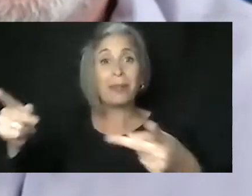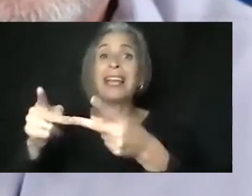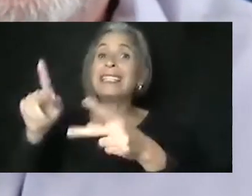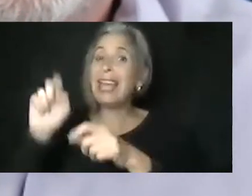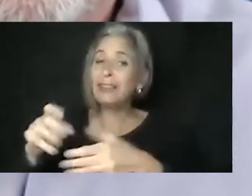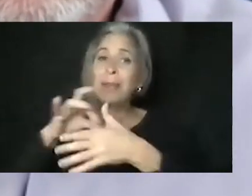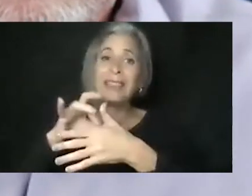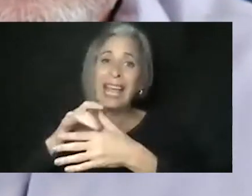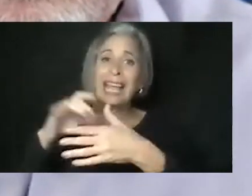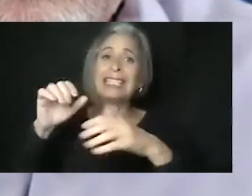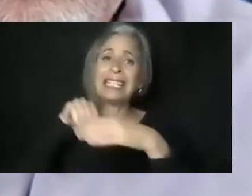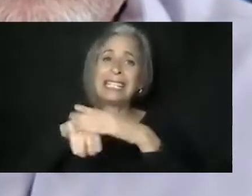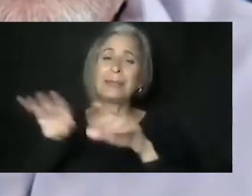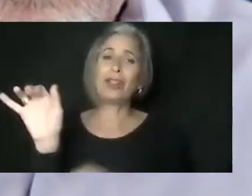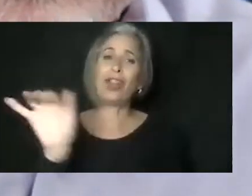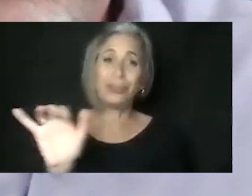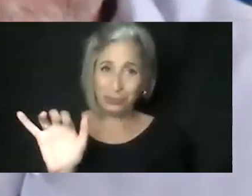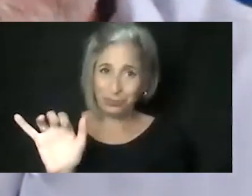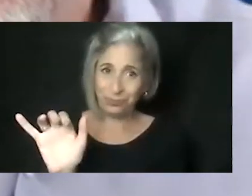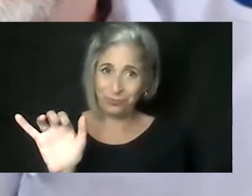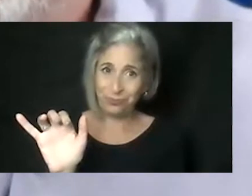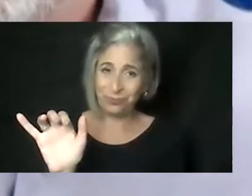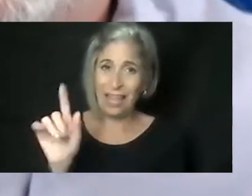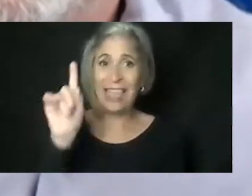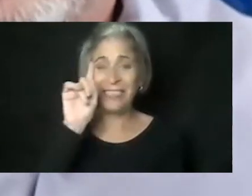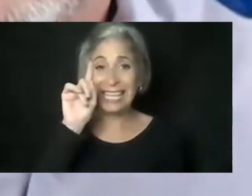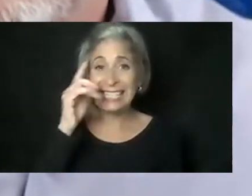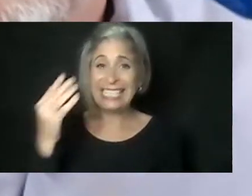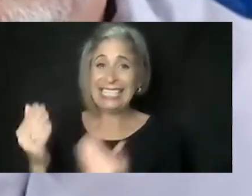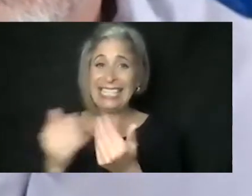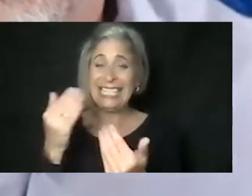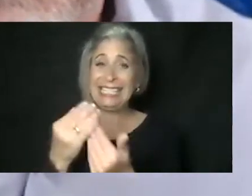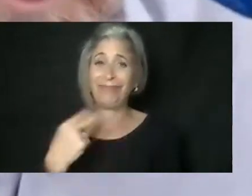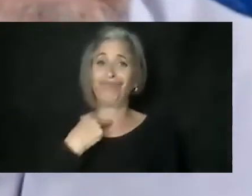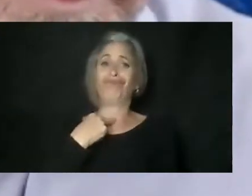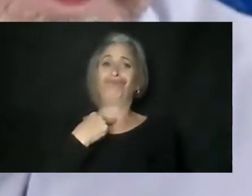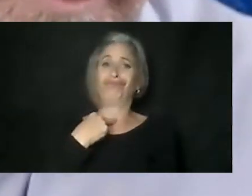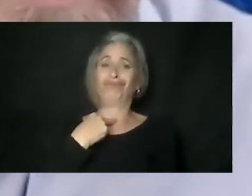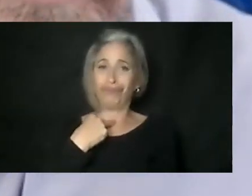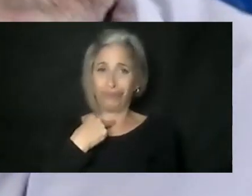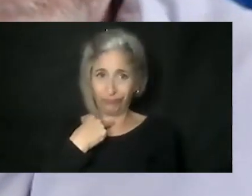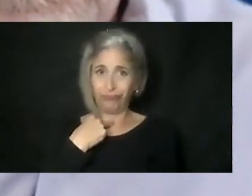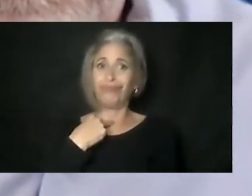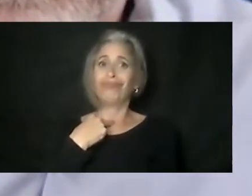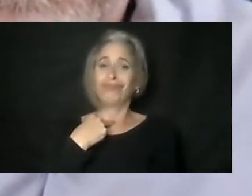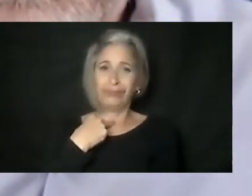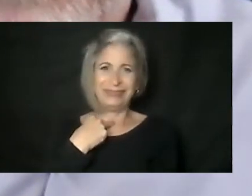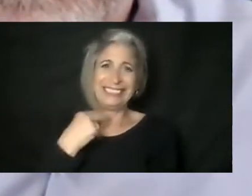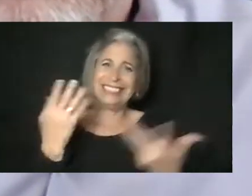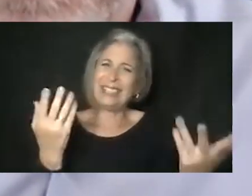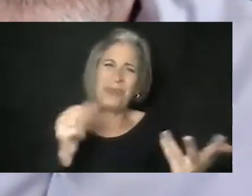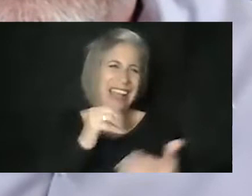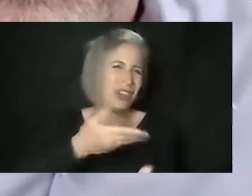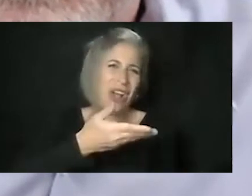content accessible. And I think it's an easy trap for corporations to fall into, where it's like, oh yeah, well, we're not going to hire